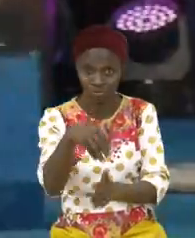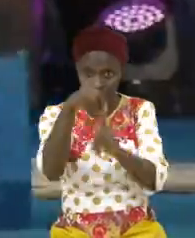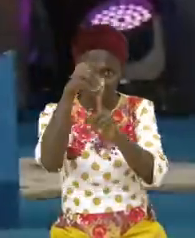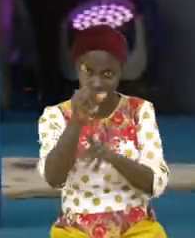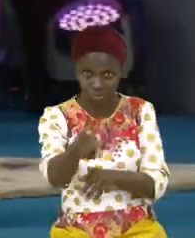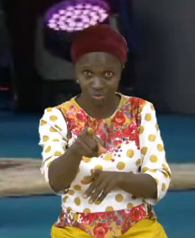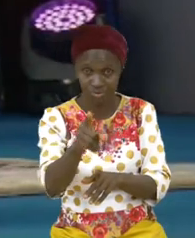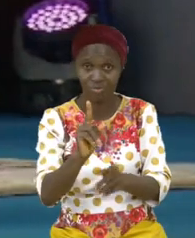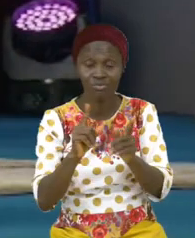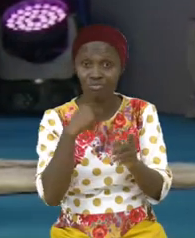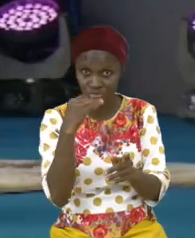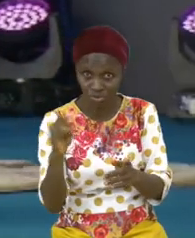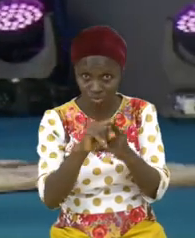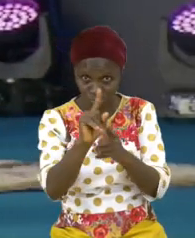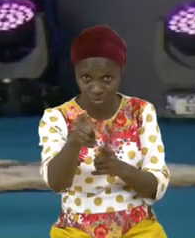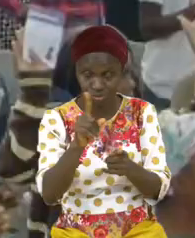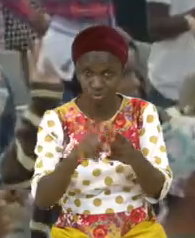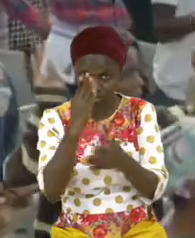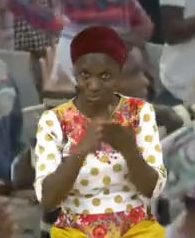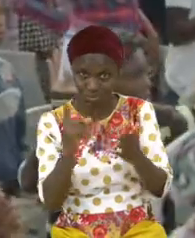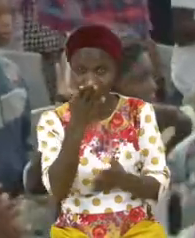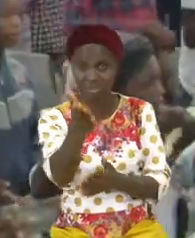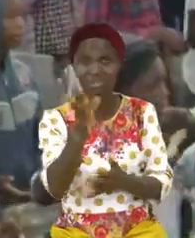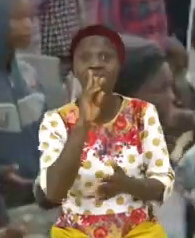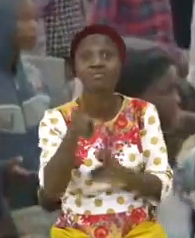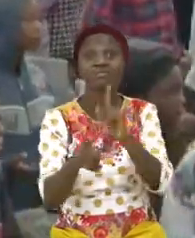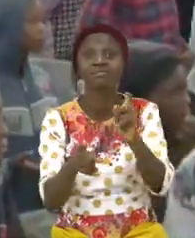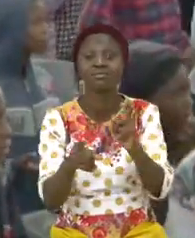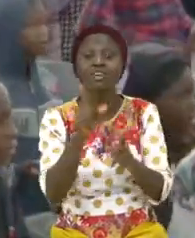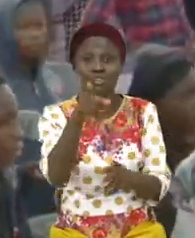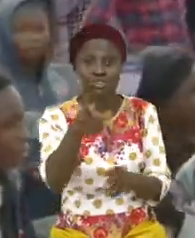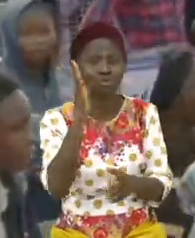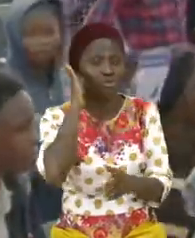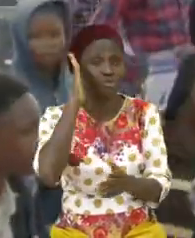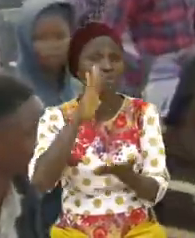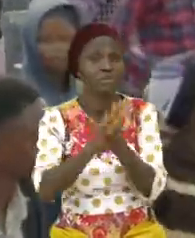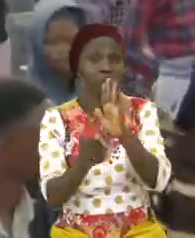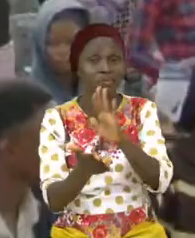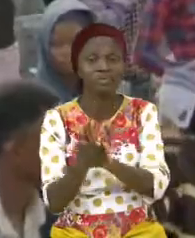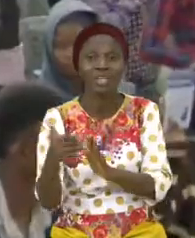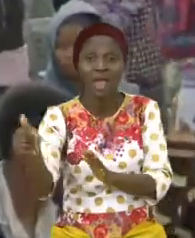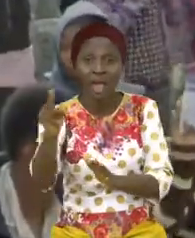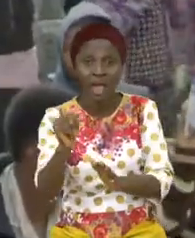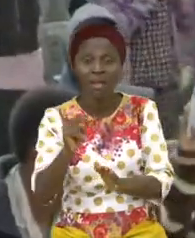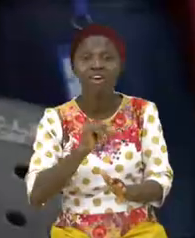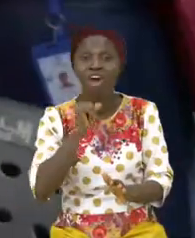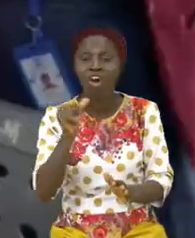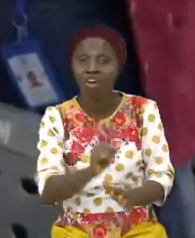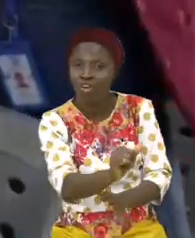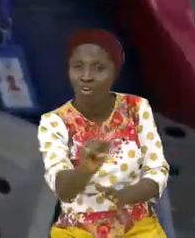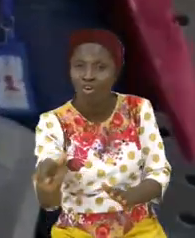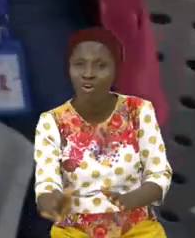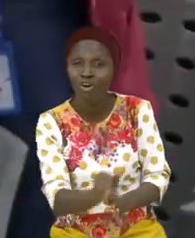I'm talking to somebody there. You are going to become an uncommon achiever.